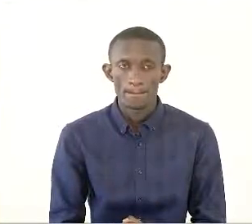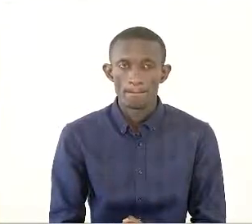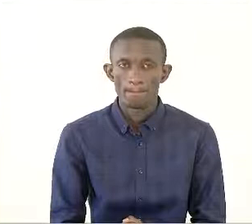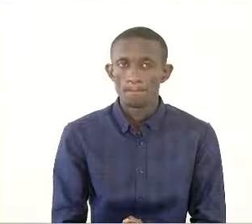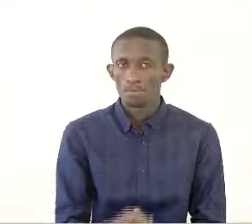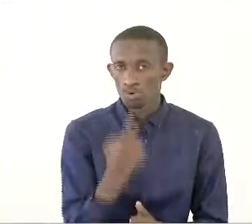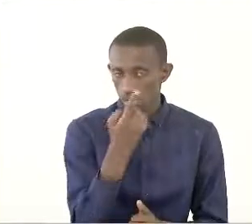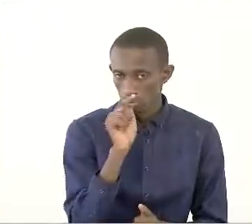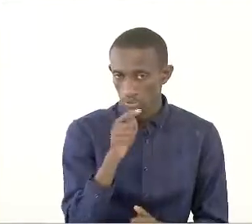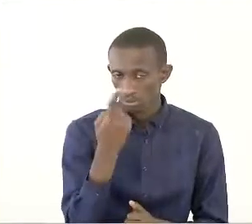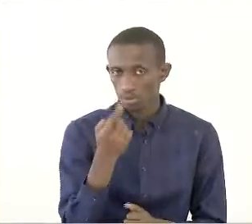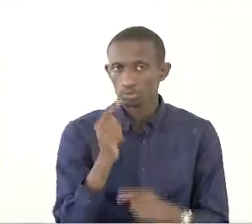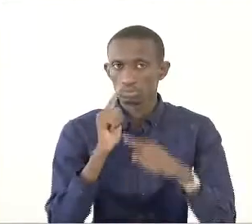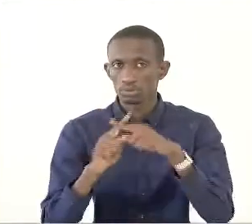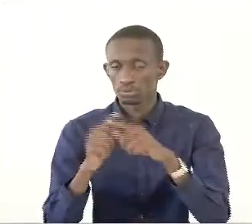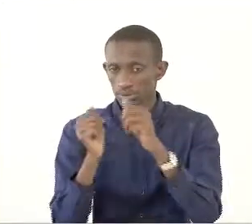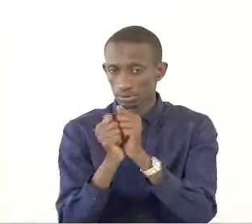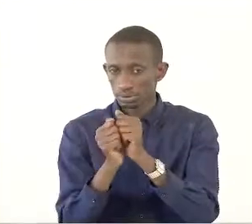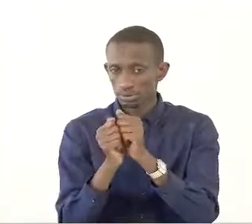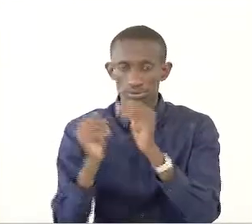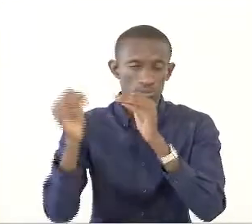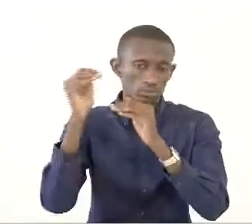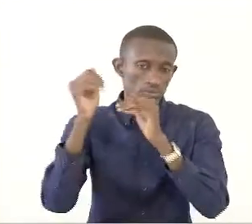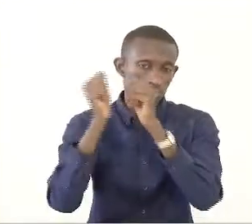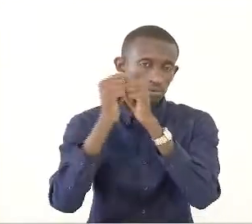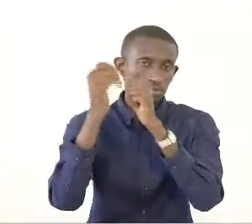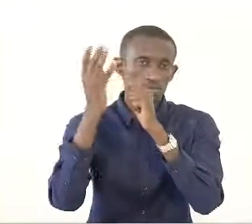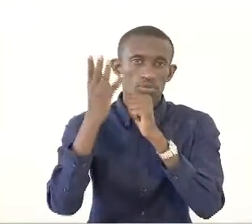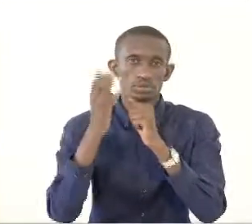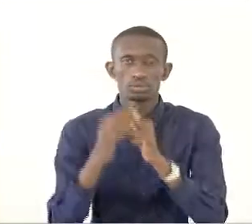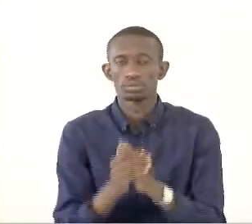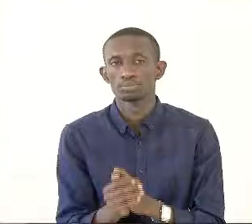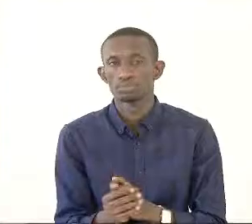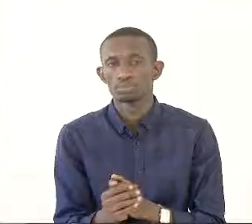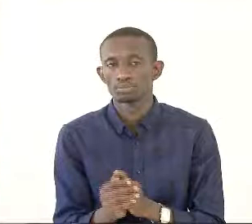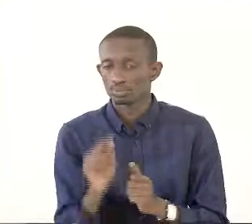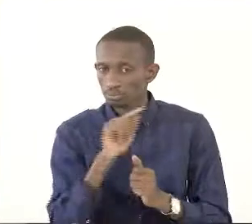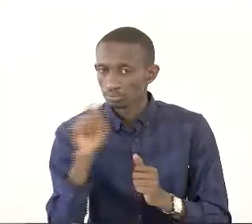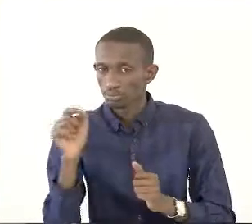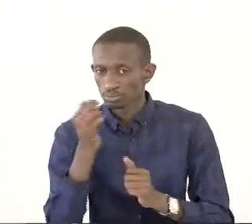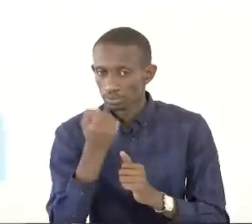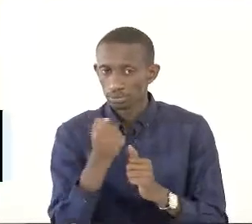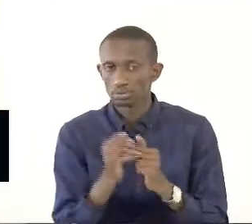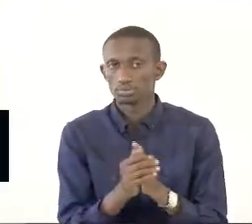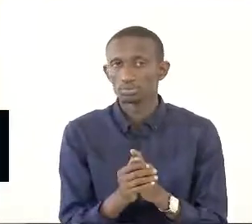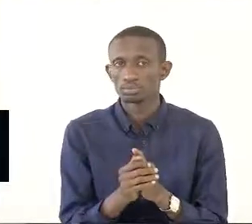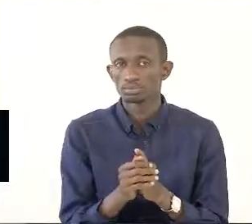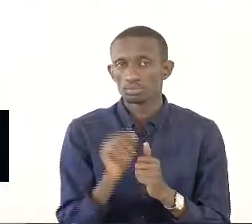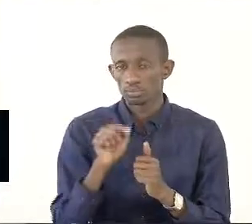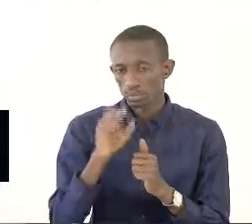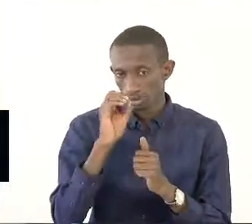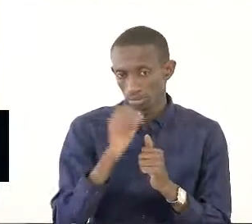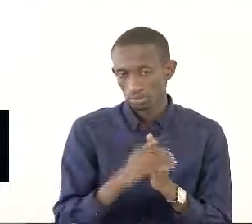1.1 times 10 power 14, and then